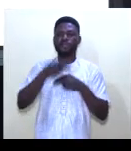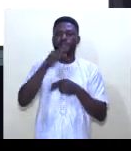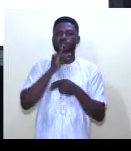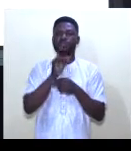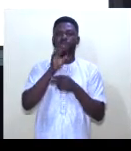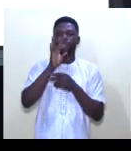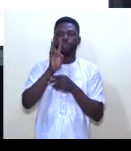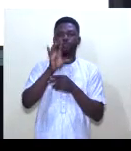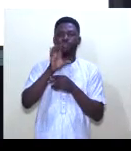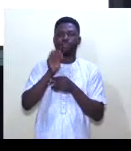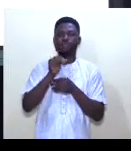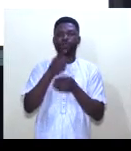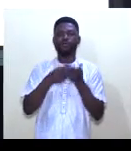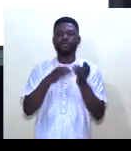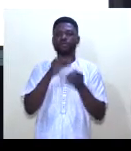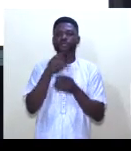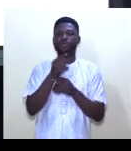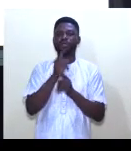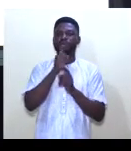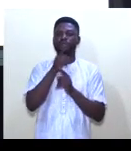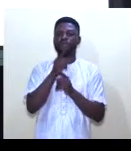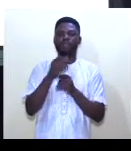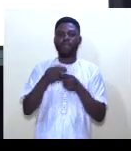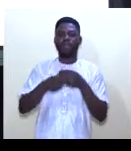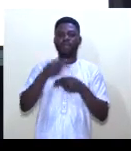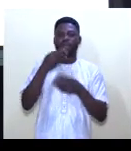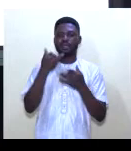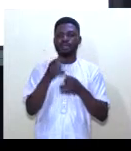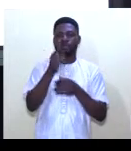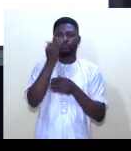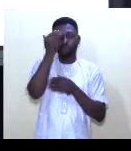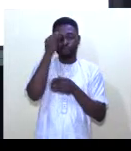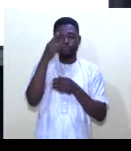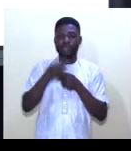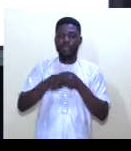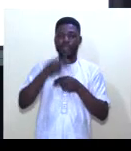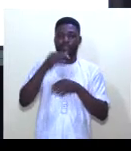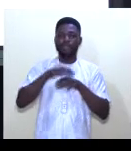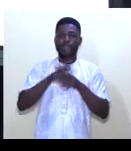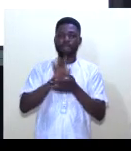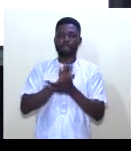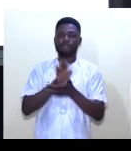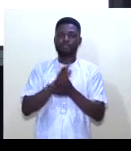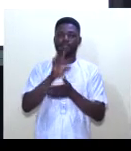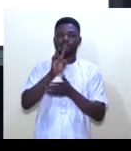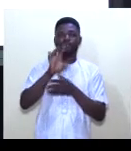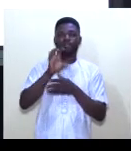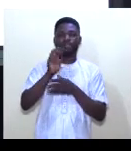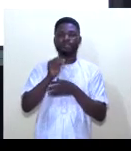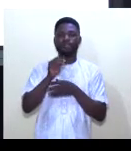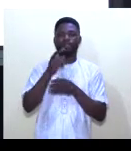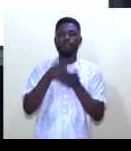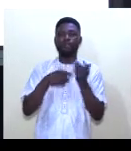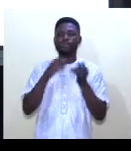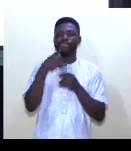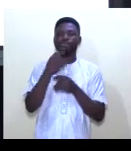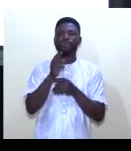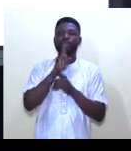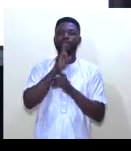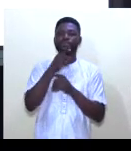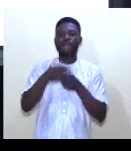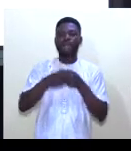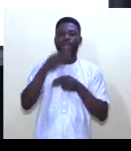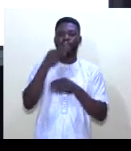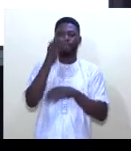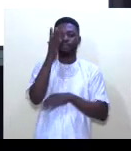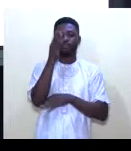7 centimeter. What is the original height? Now you know the height on paper, 7 centimeter. What is the original height of the